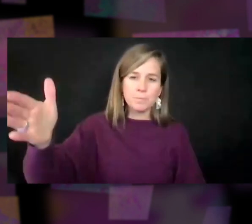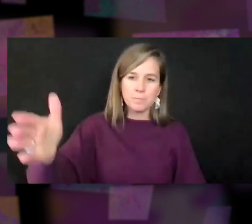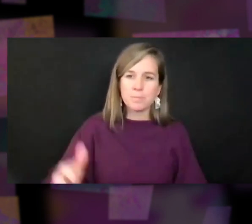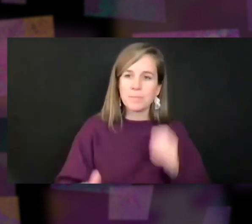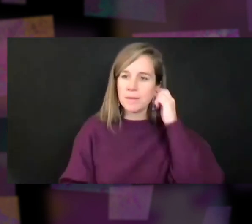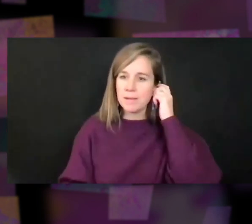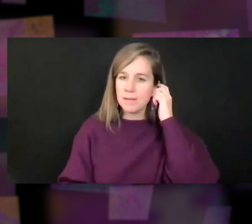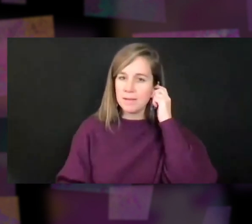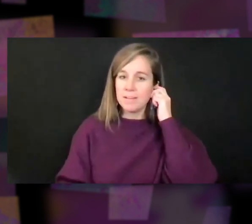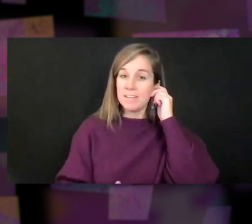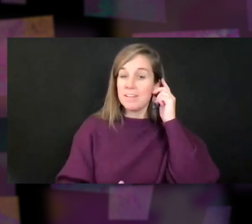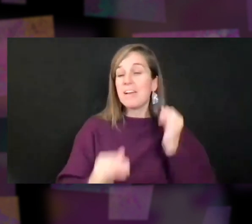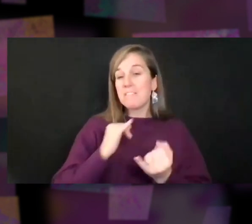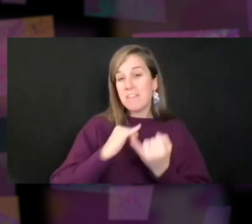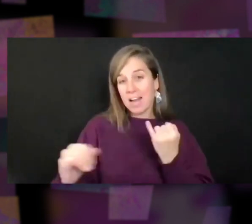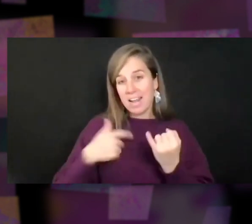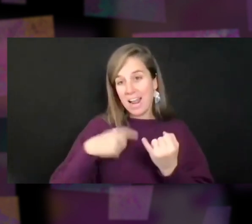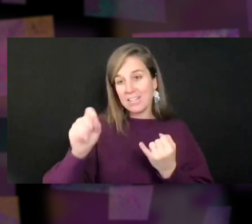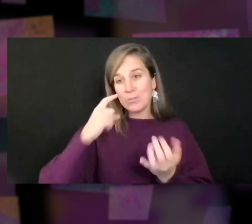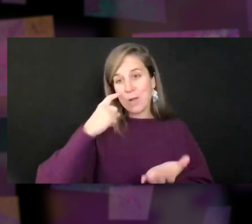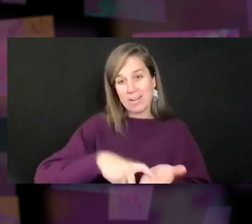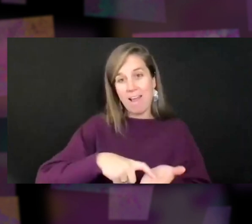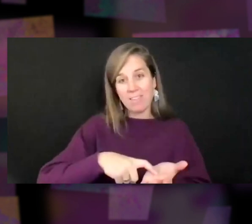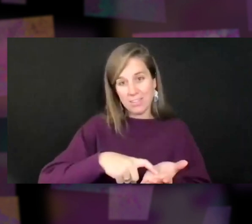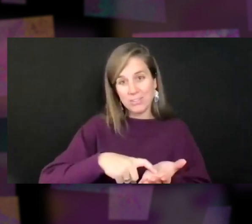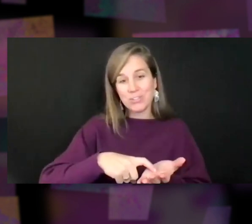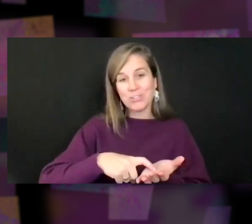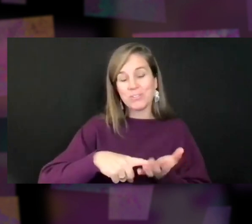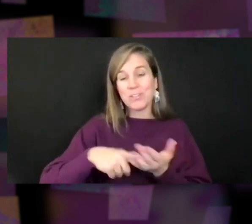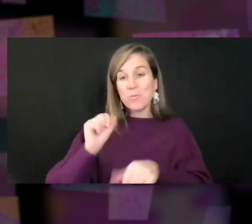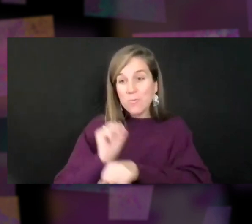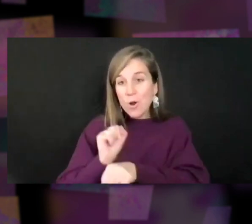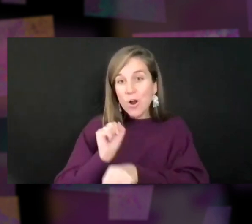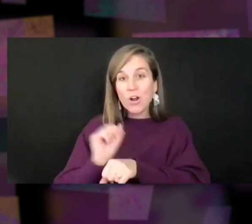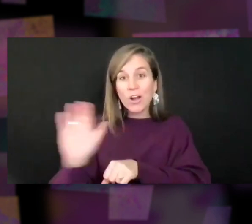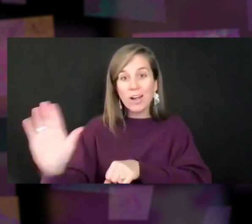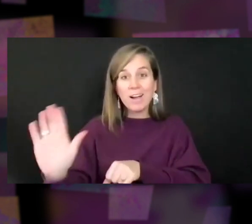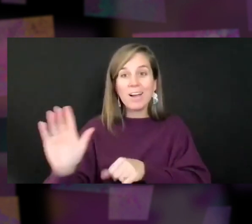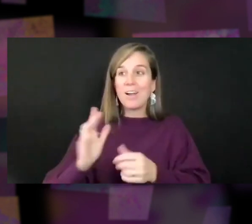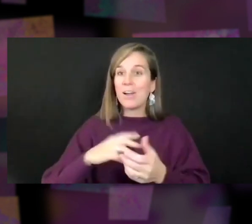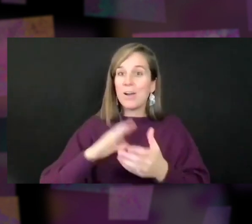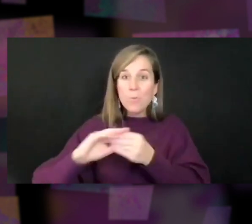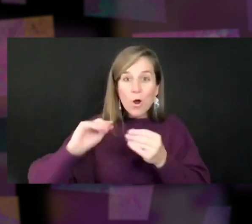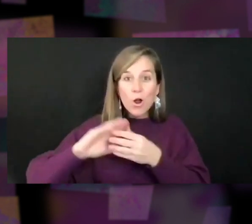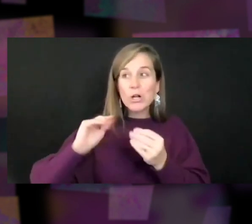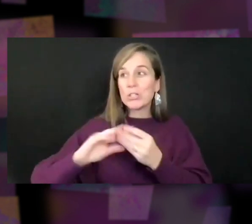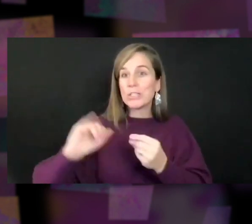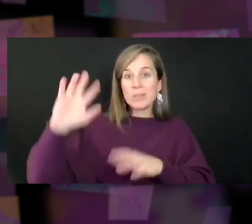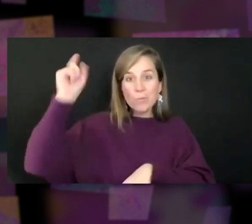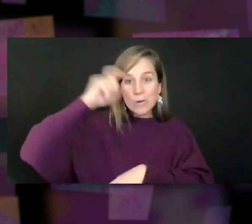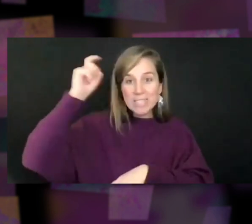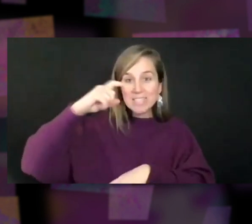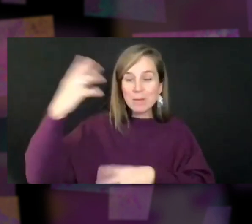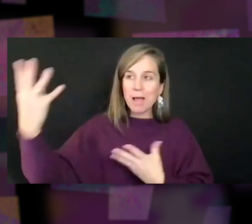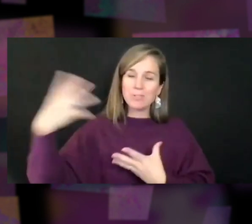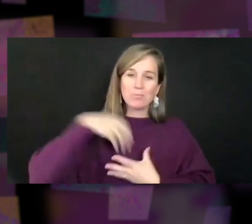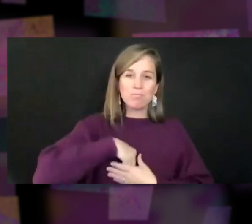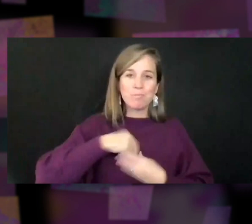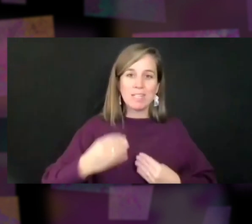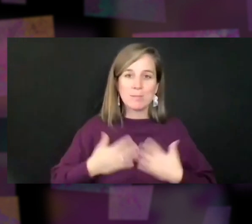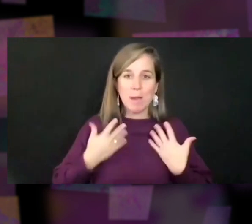Finally, I must acknowledge some people whose work, advice, words, wisdom have influenced my preparation for today's